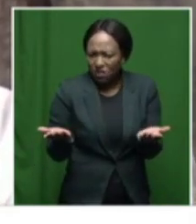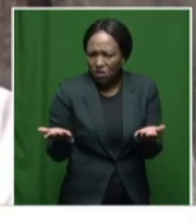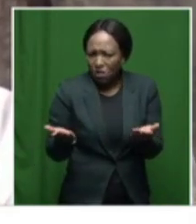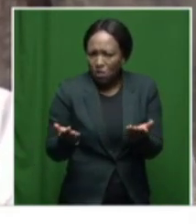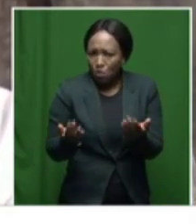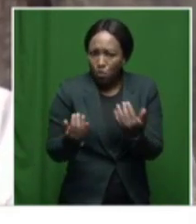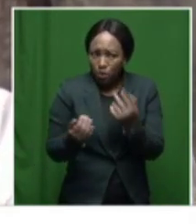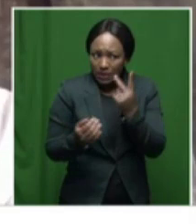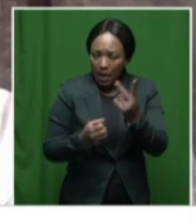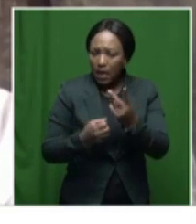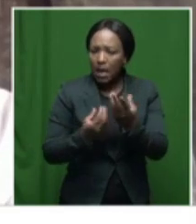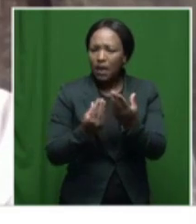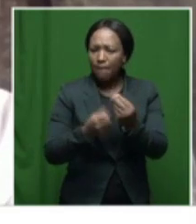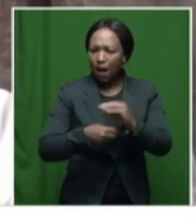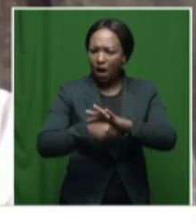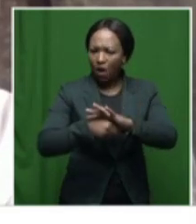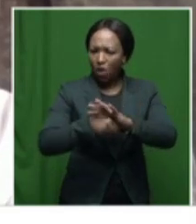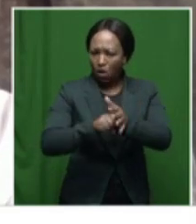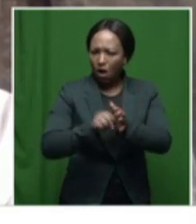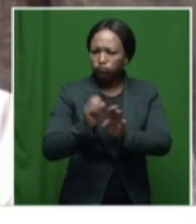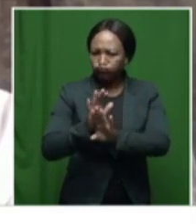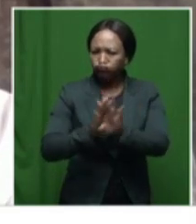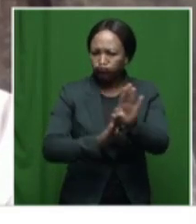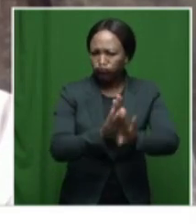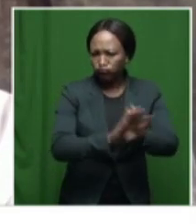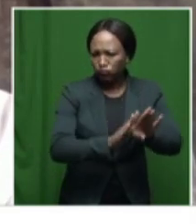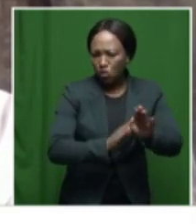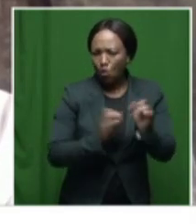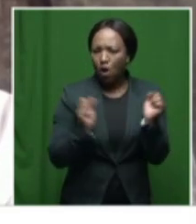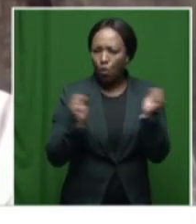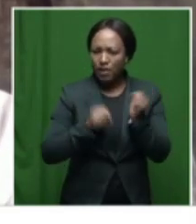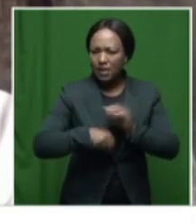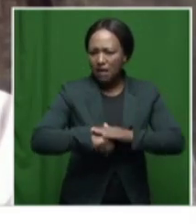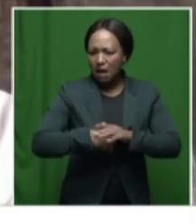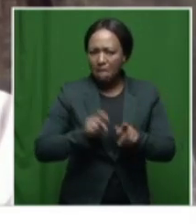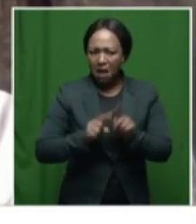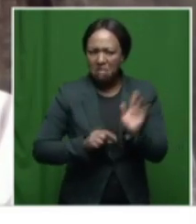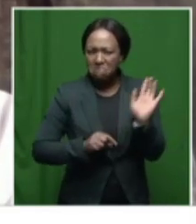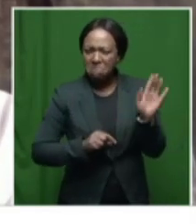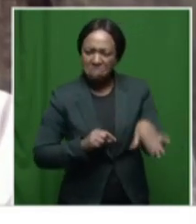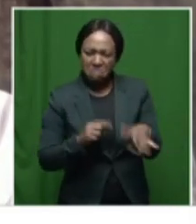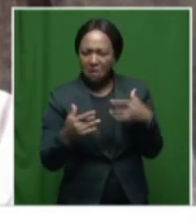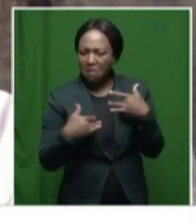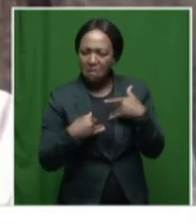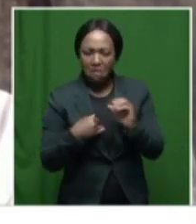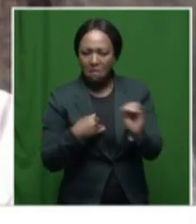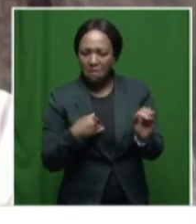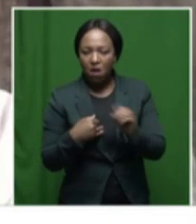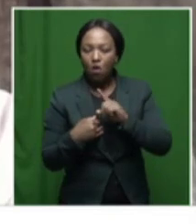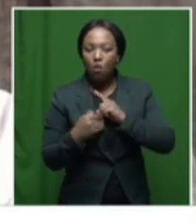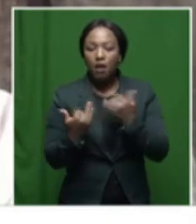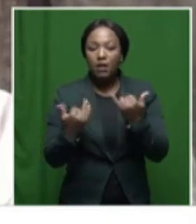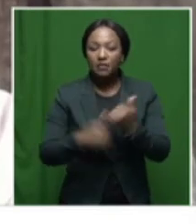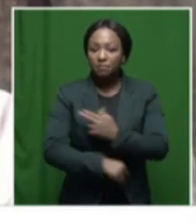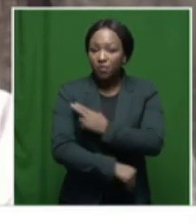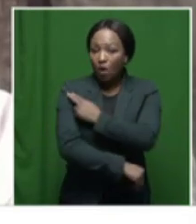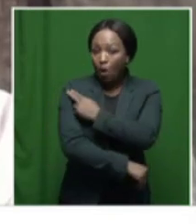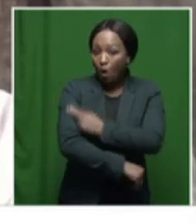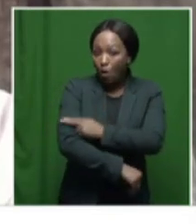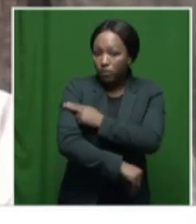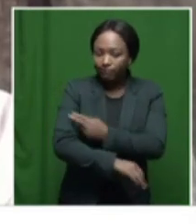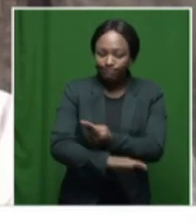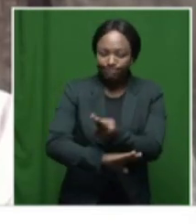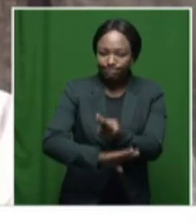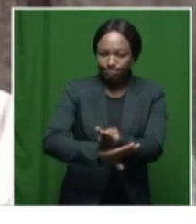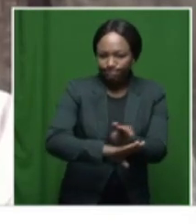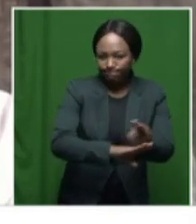the numbers going up, and therefore don't seem to be too concerned. Add to that the number of hospitalizations and